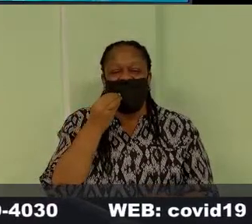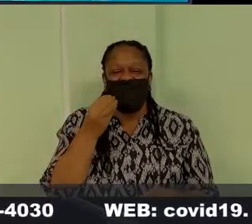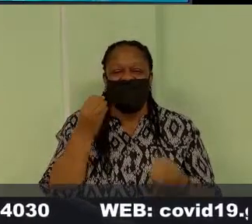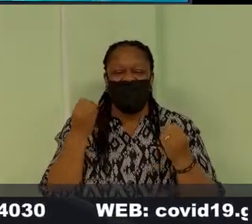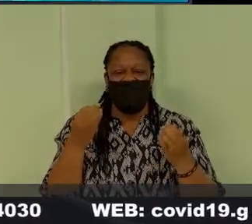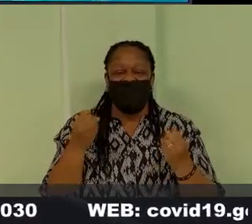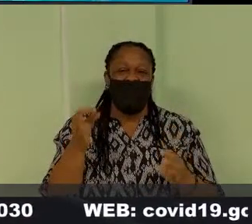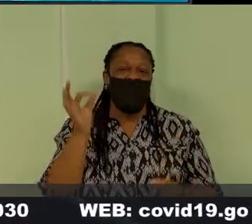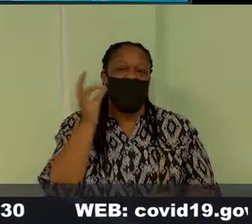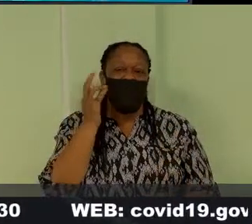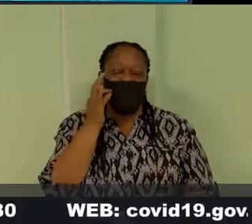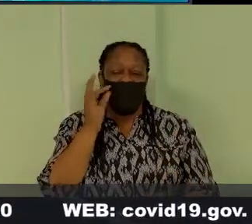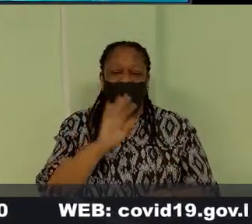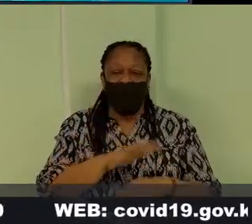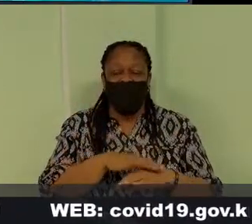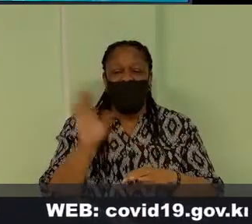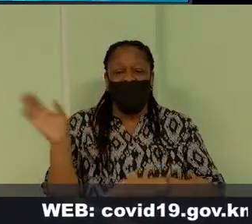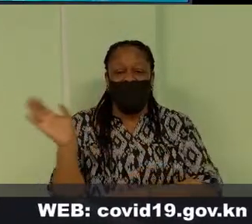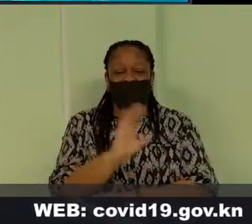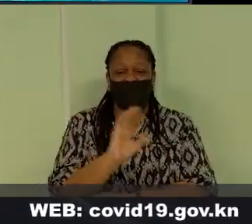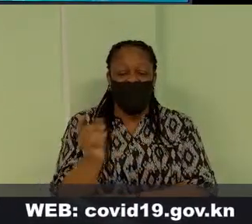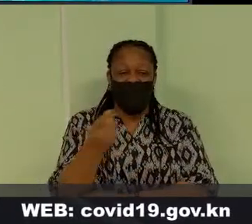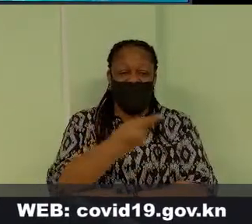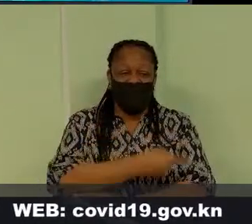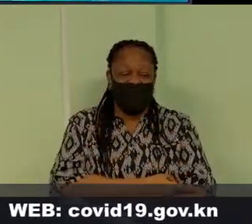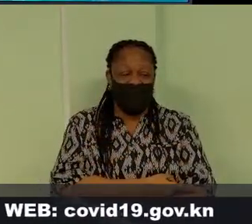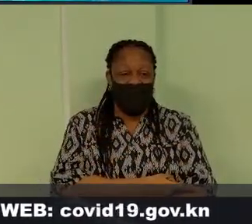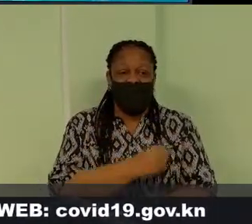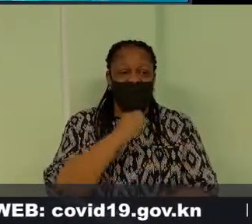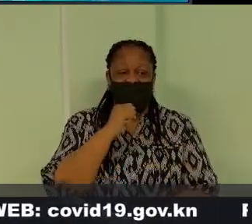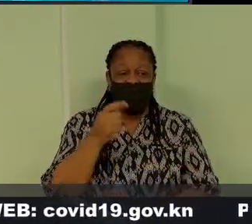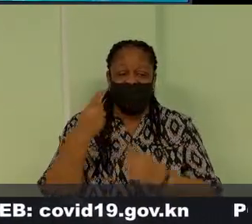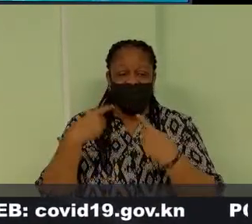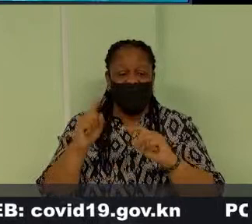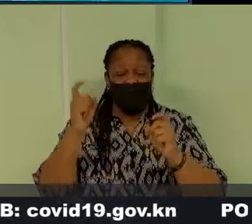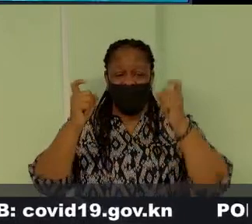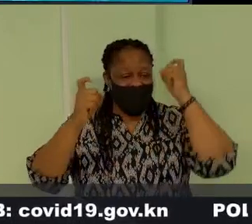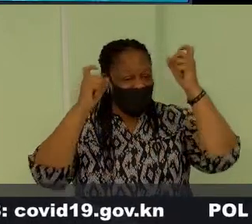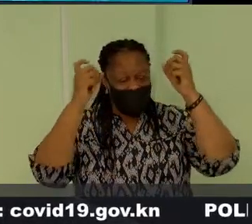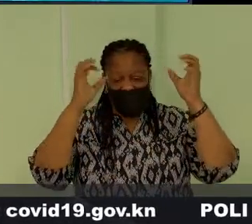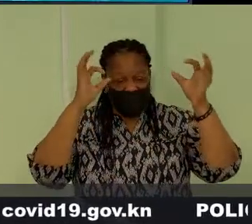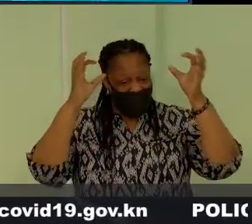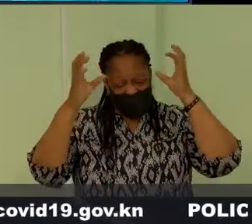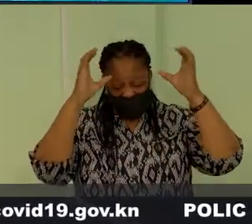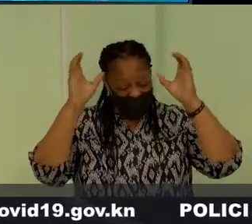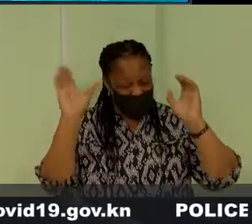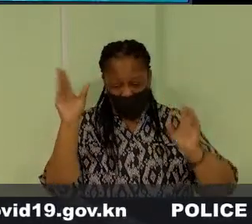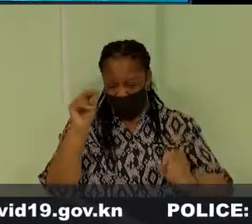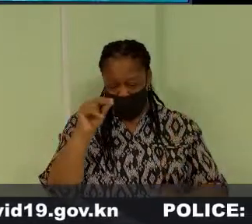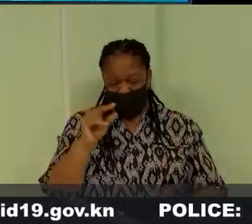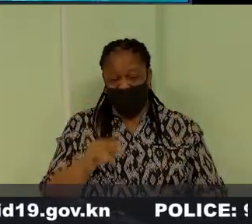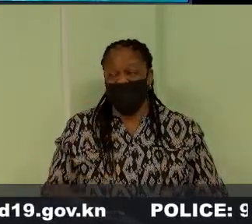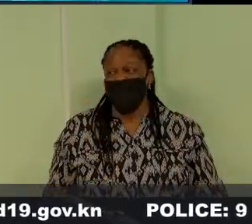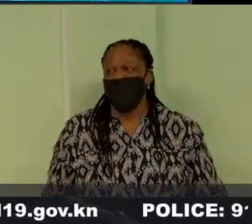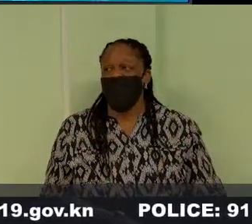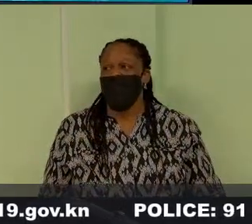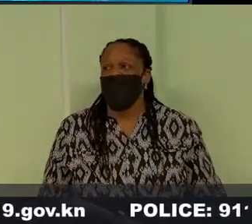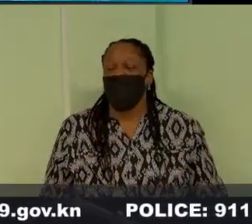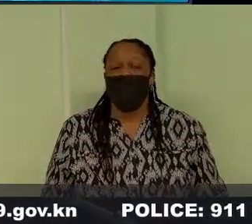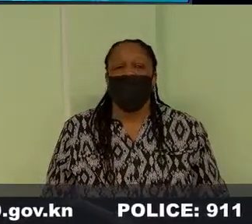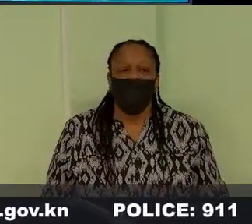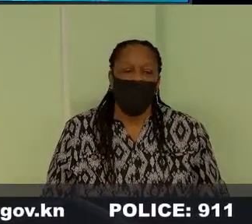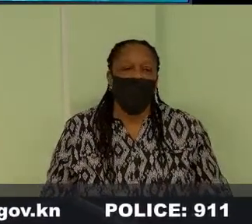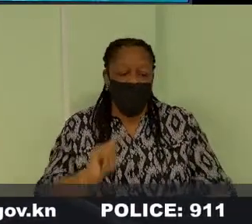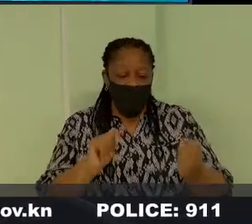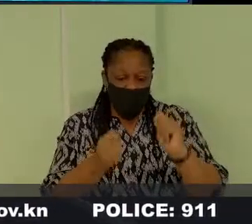Christmas. Now, as it relates to Carnival, yes, you said Trinidad cancelled Carnival, and you're asking if we should. Now,